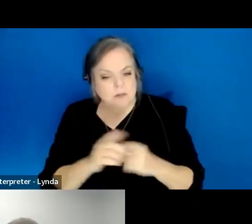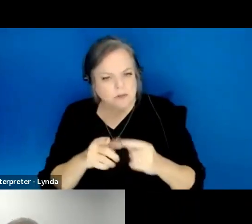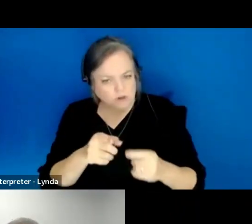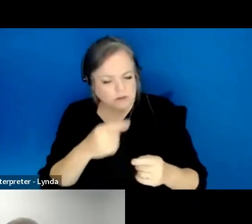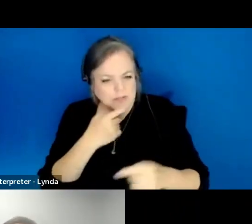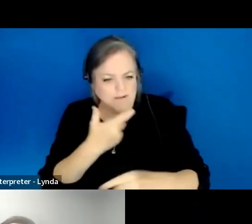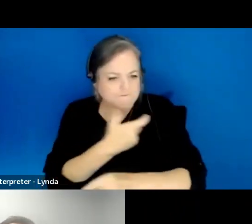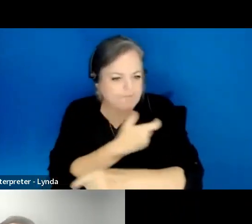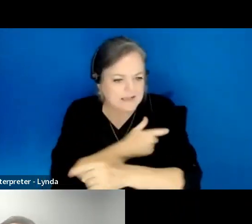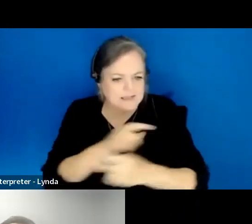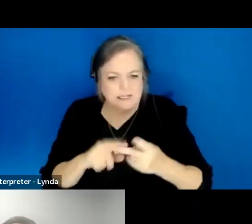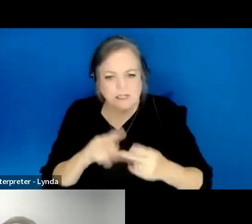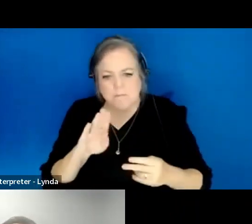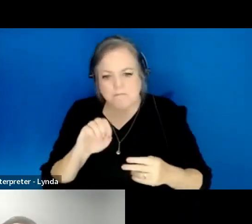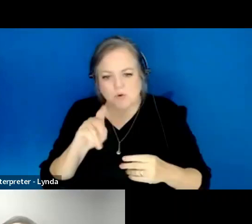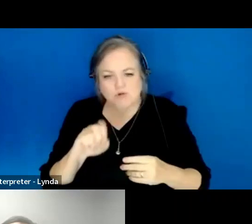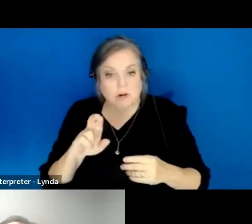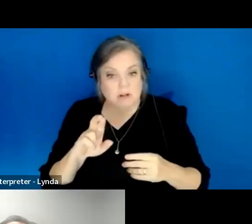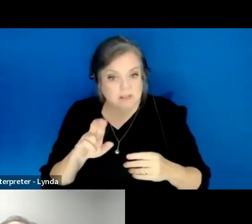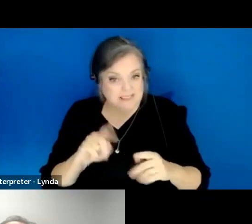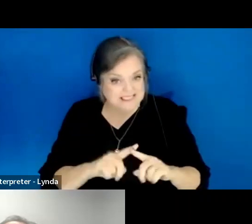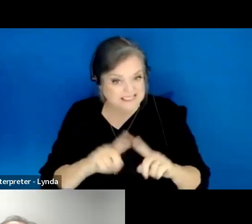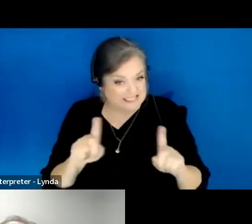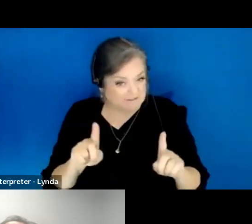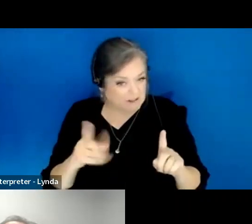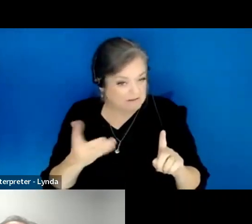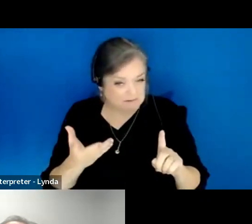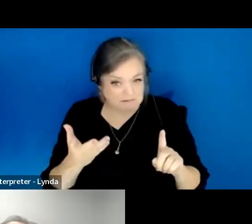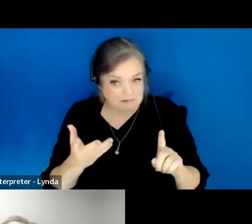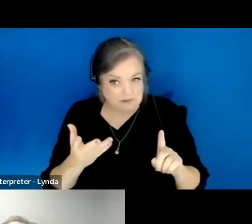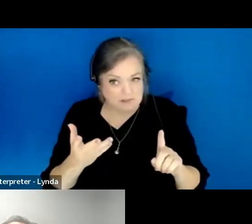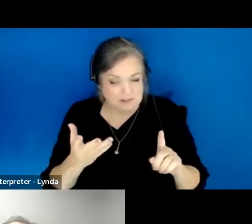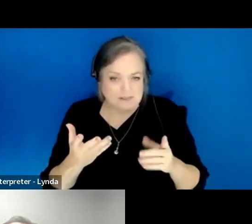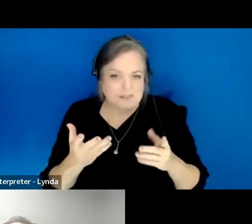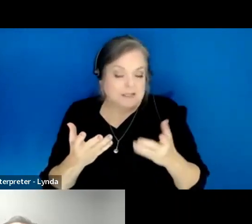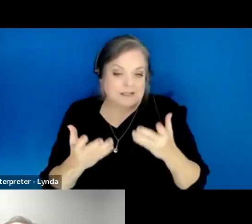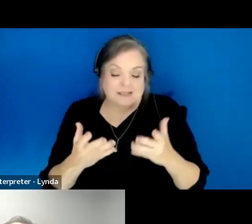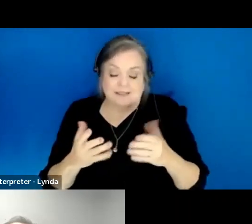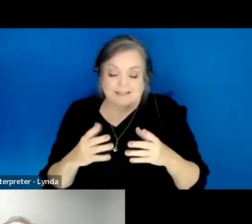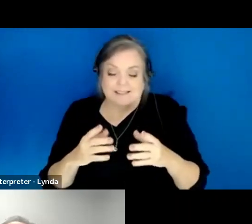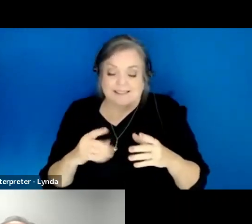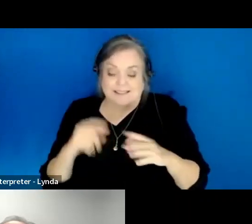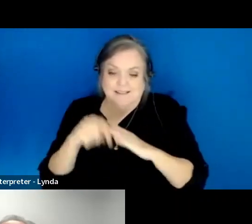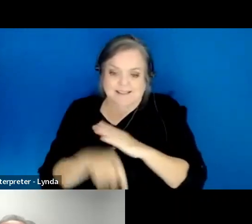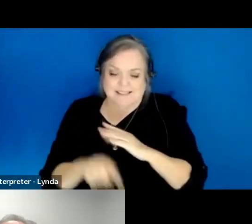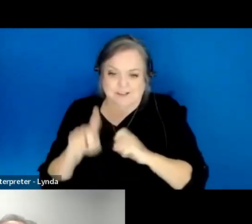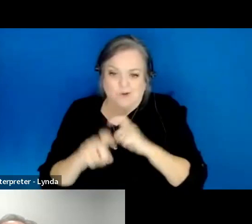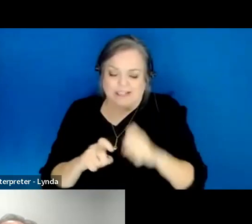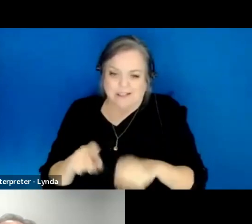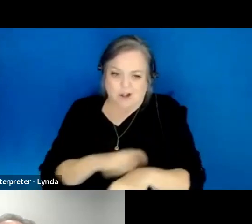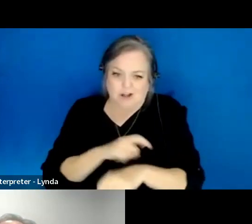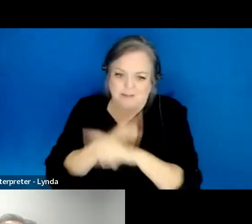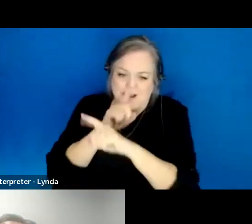vaccine and booster, is it different? I mean, that might be a loaded question that might take a long time to answer, but what's